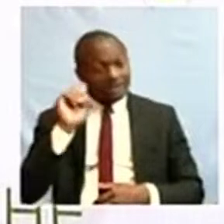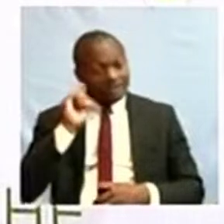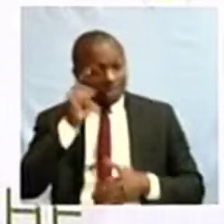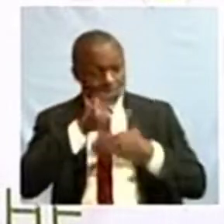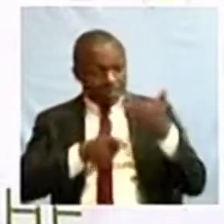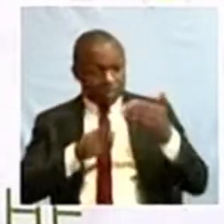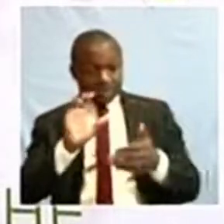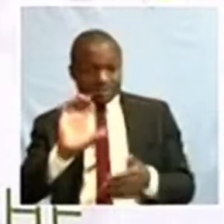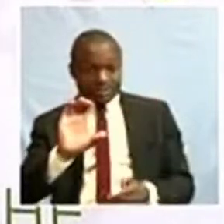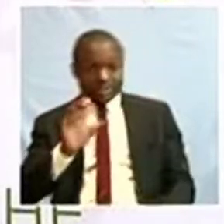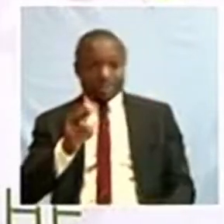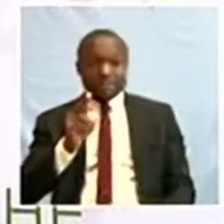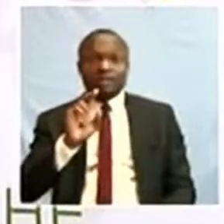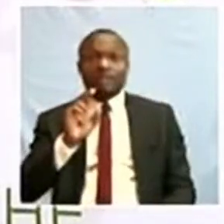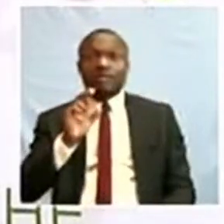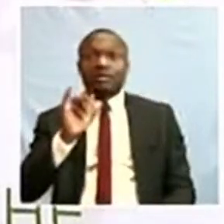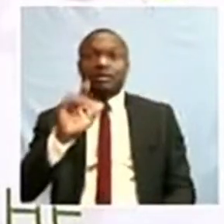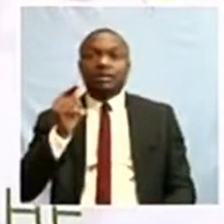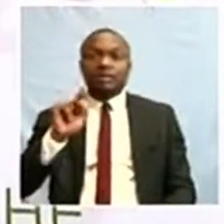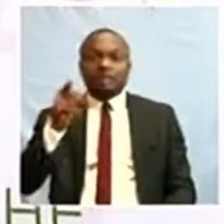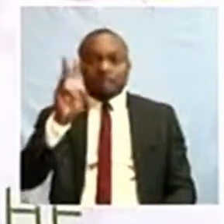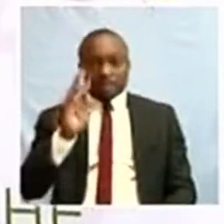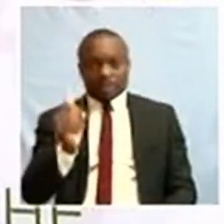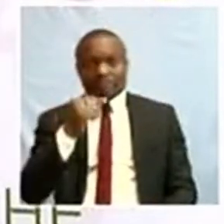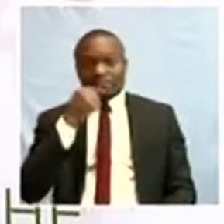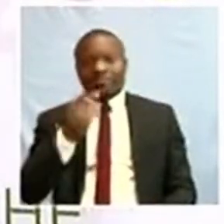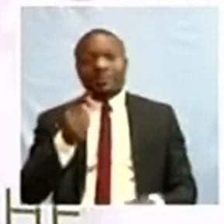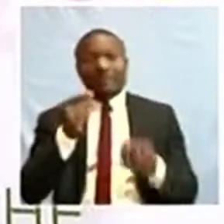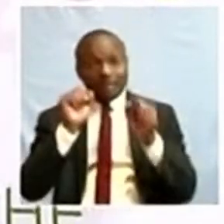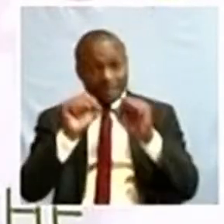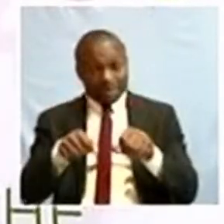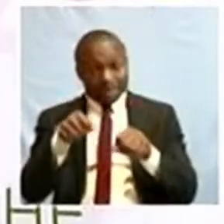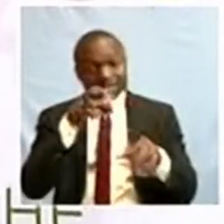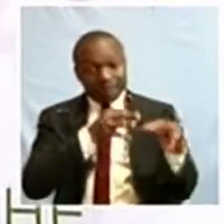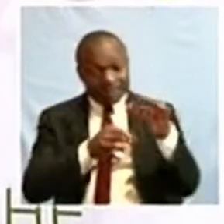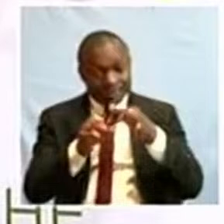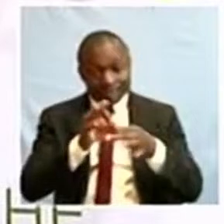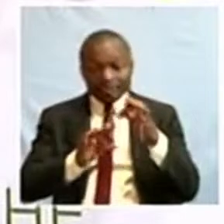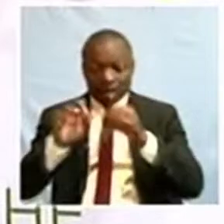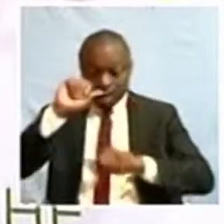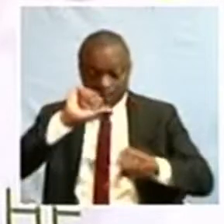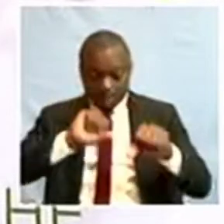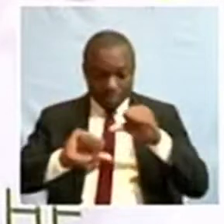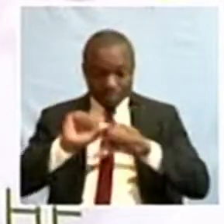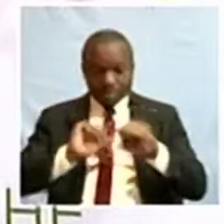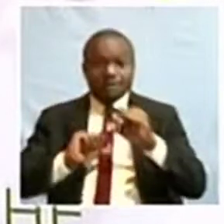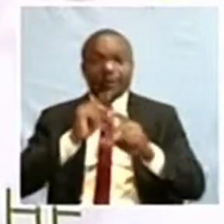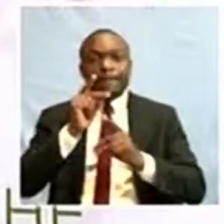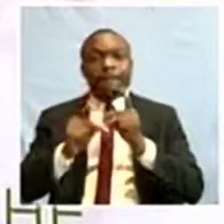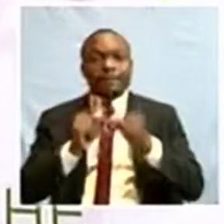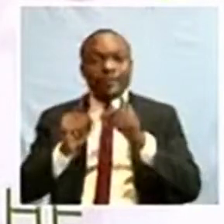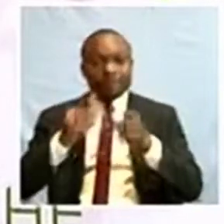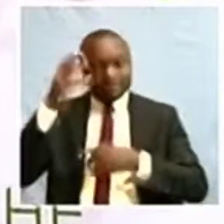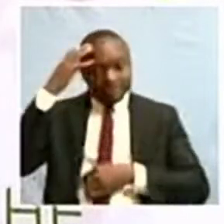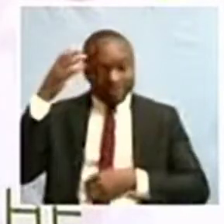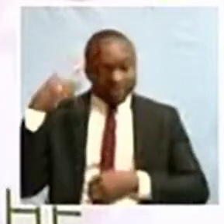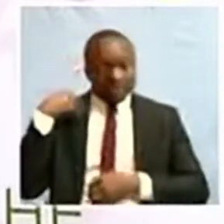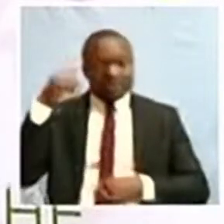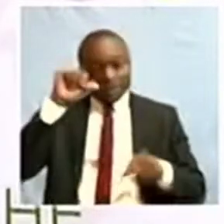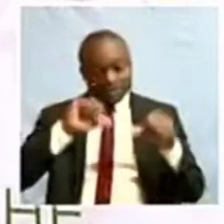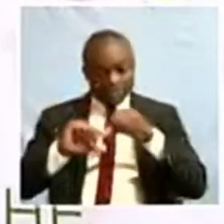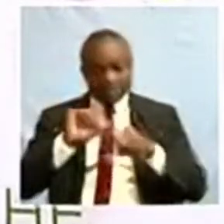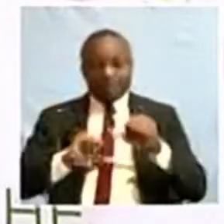has highlighted. Now, can you just walk us through the key stages of the audit process at the Office of the Auditor General, and